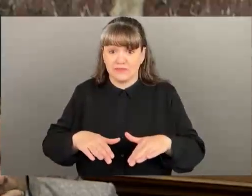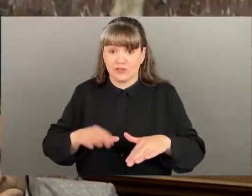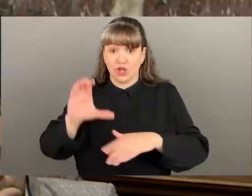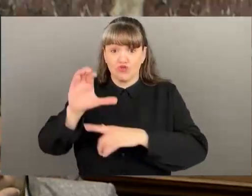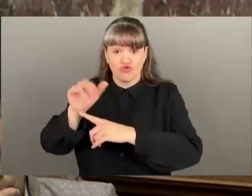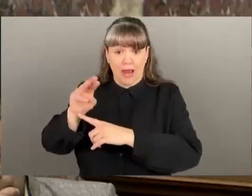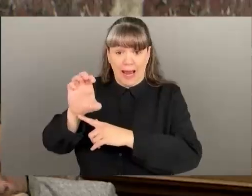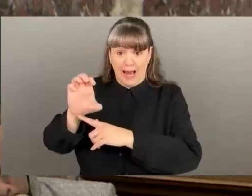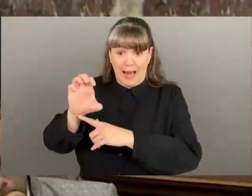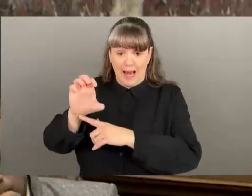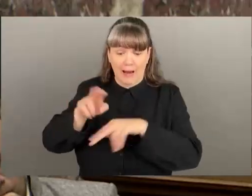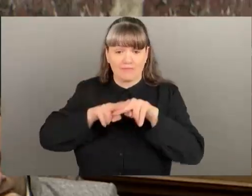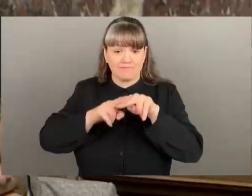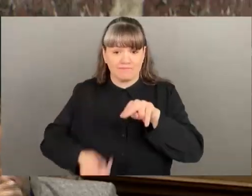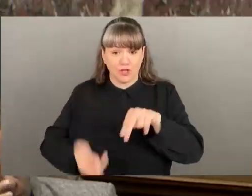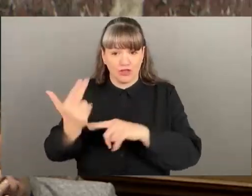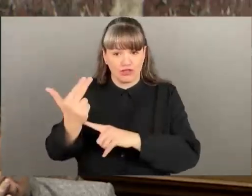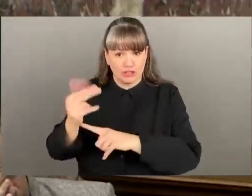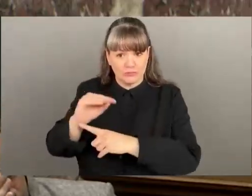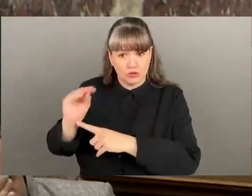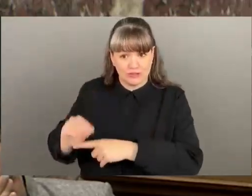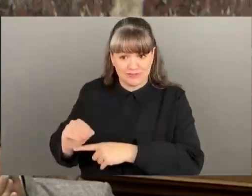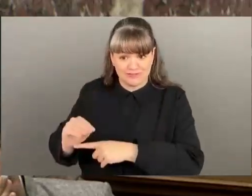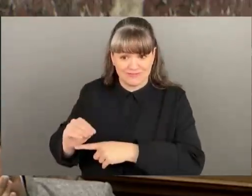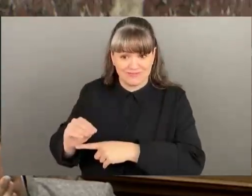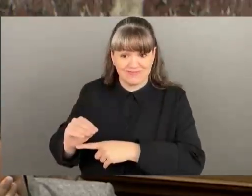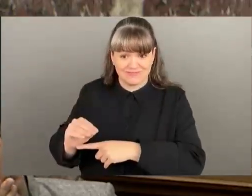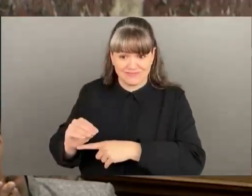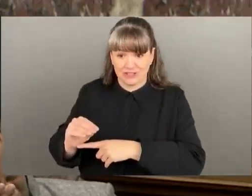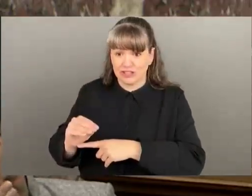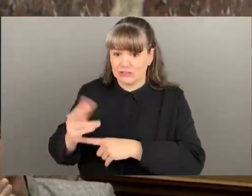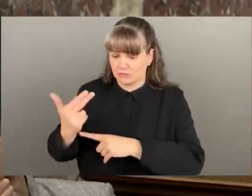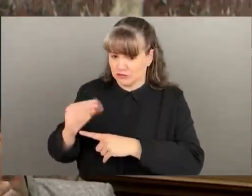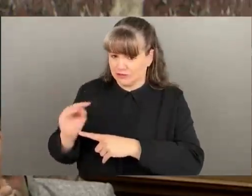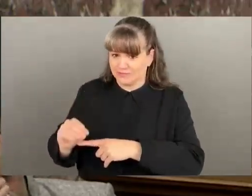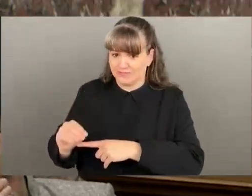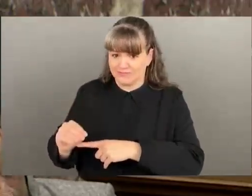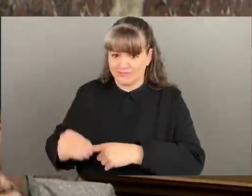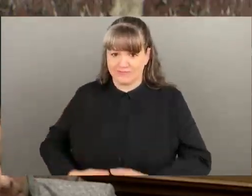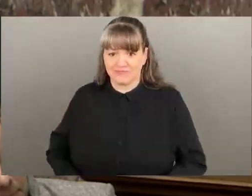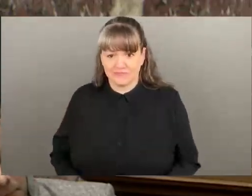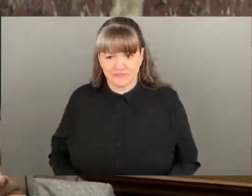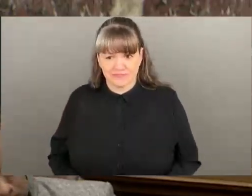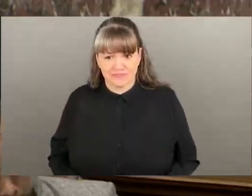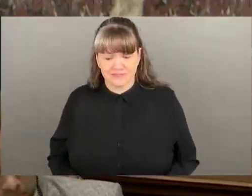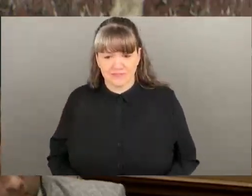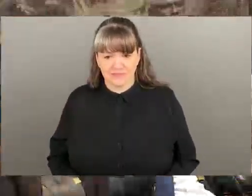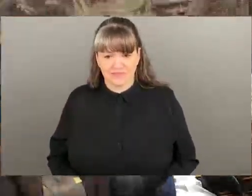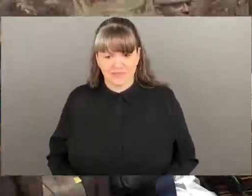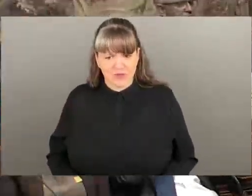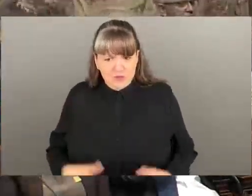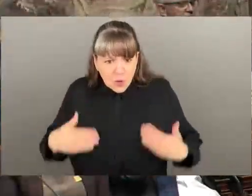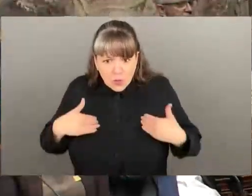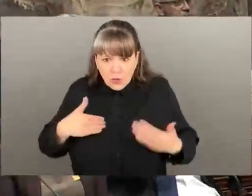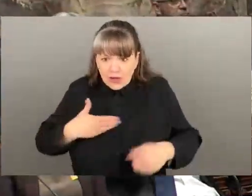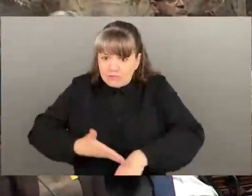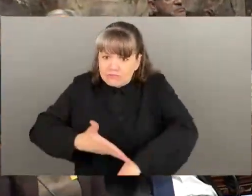Thank you, Minister. Mr. Speaker, we're making progress all across the province, even in Kamloops. Thank you.